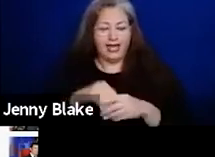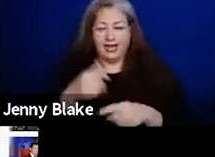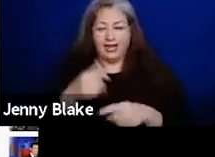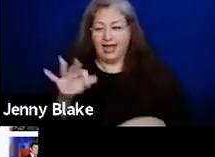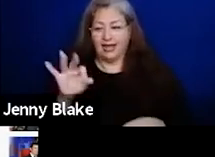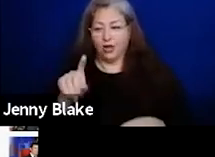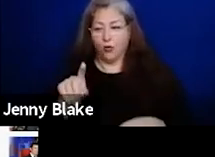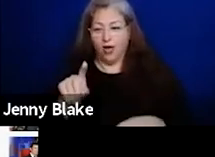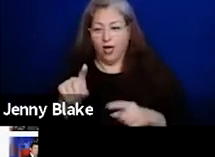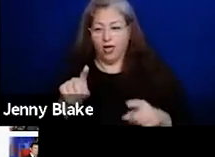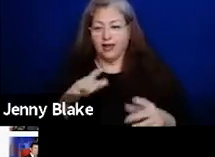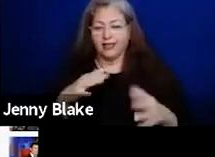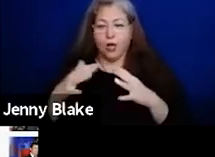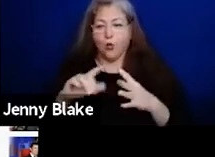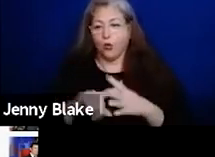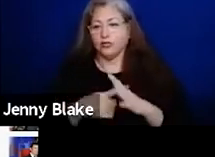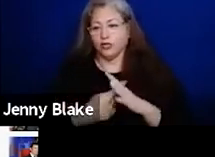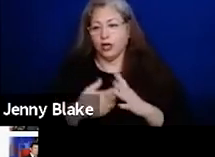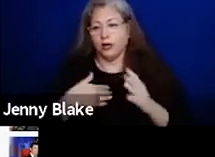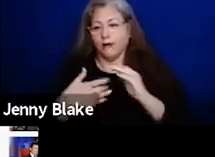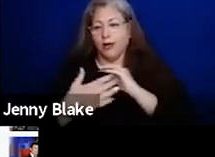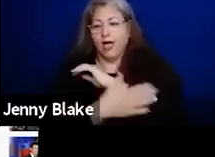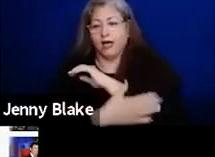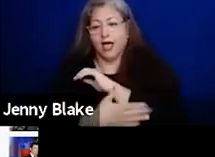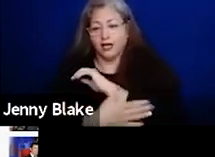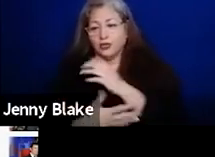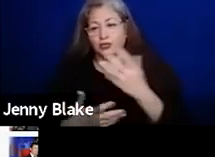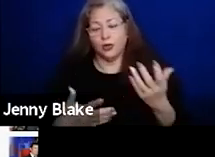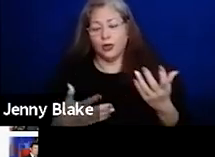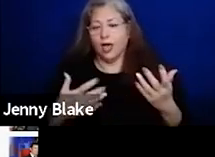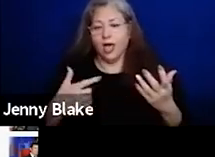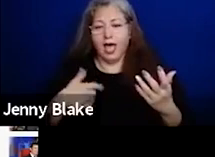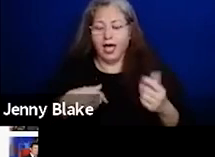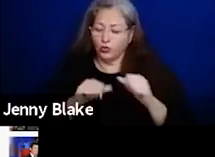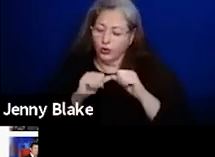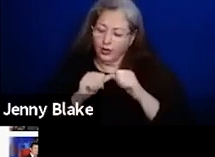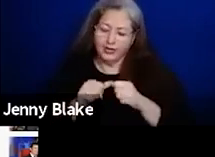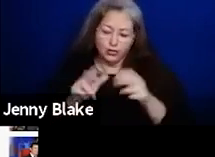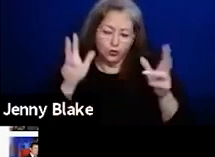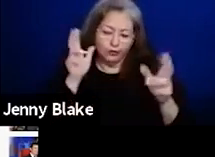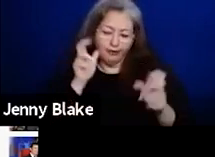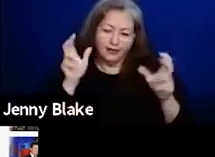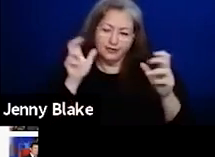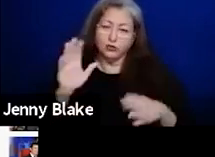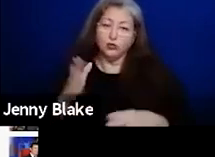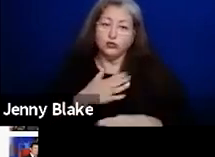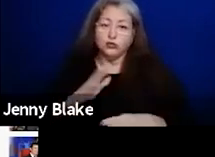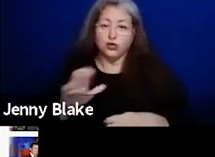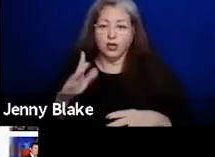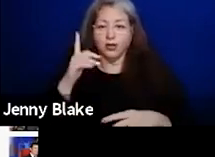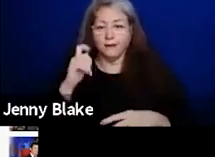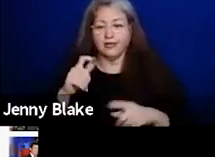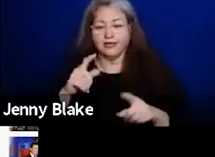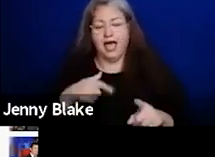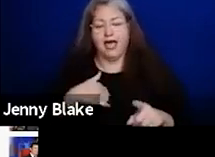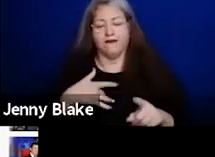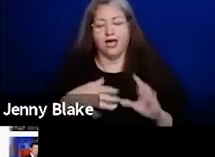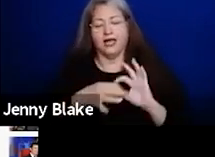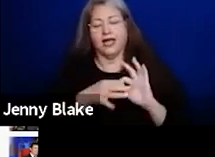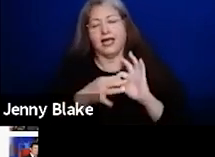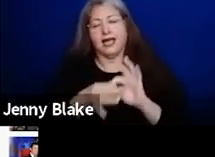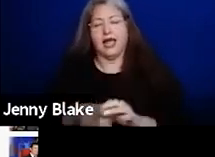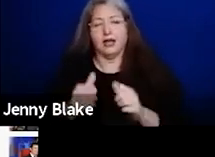war started in the country where I live. So I just continued to listen to these songs because it really connected me to the